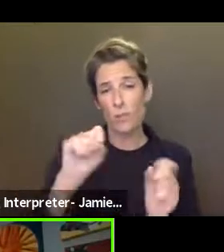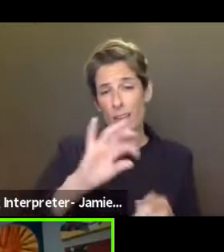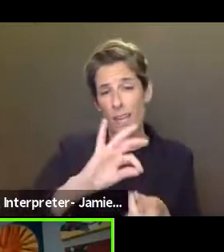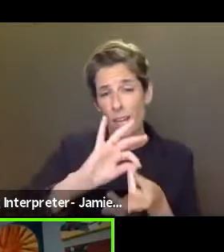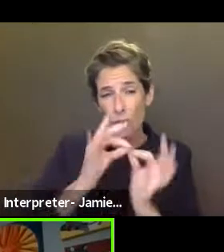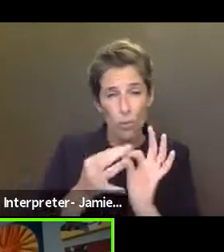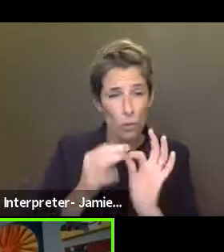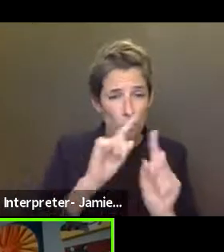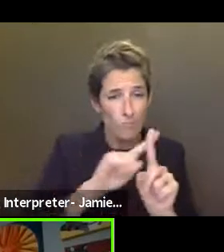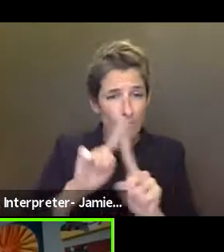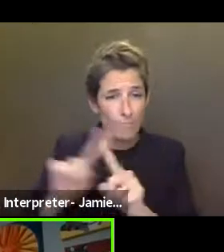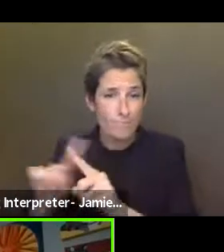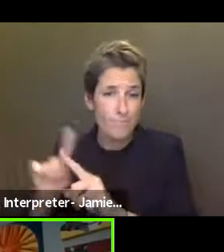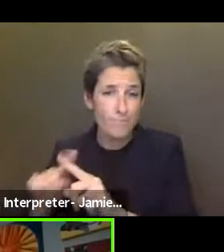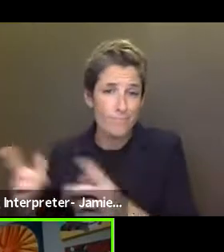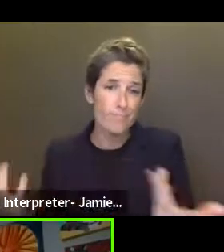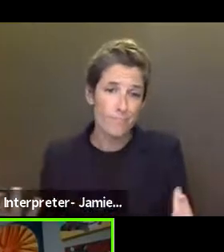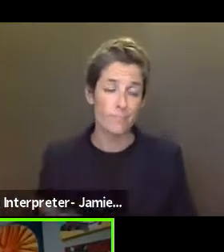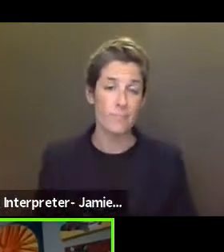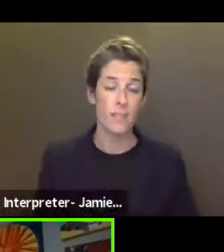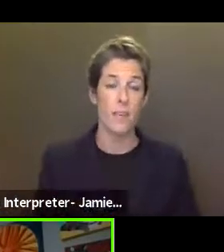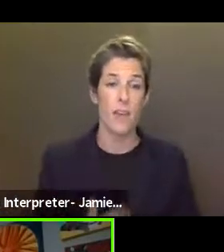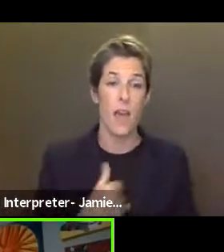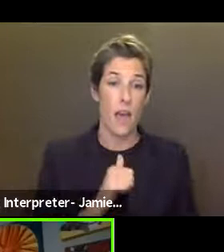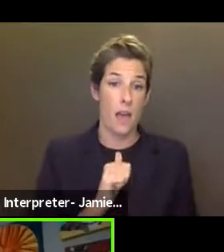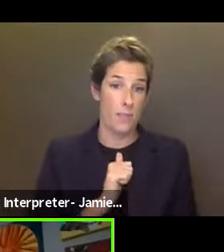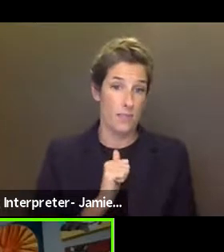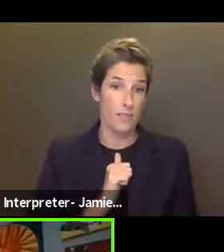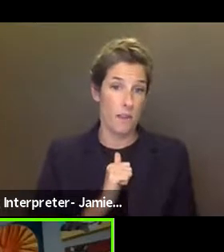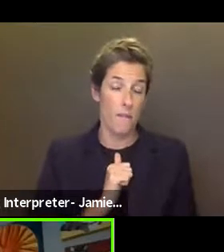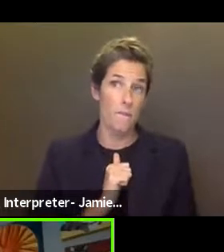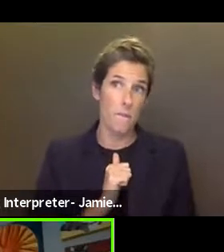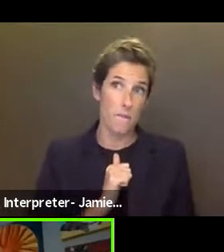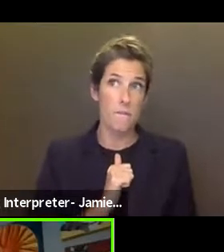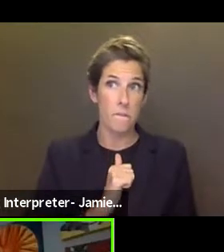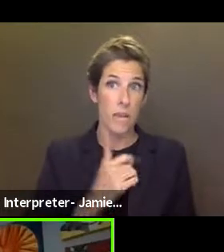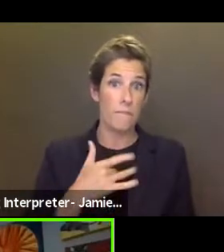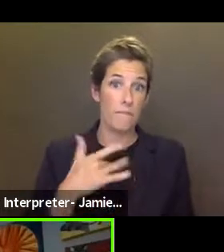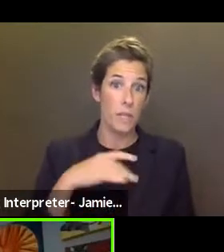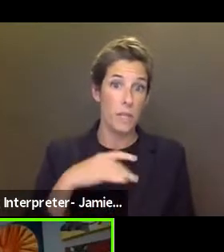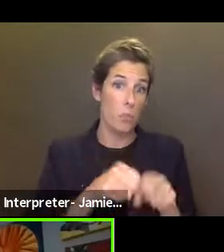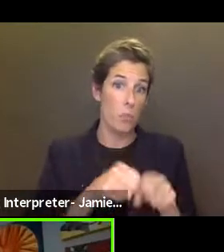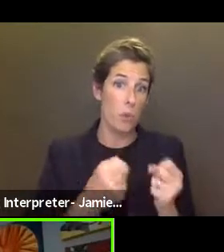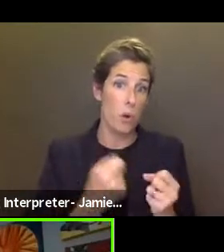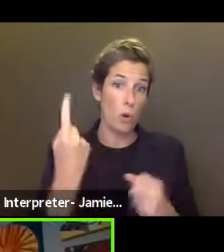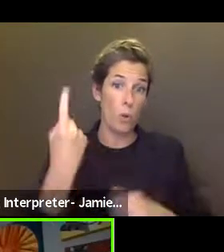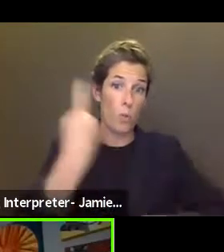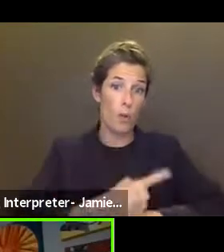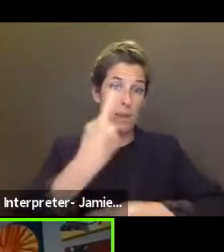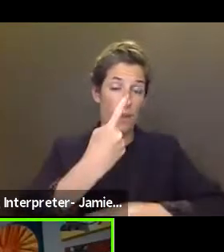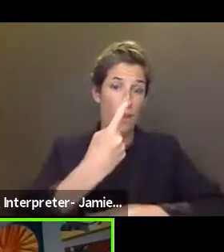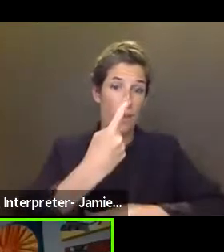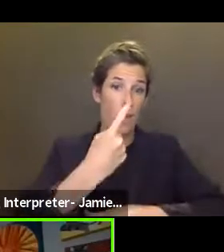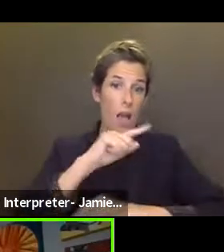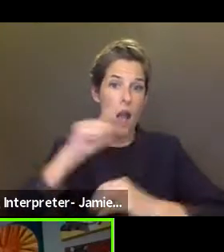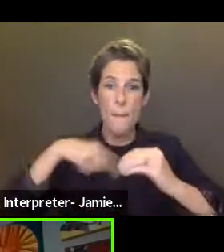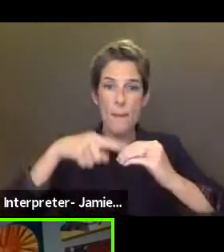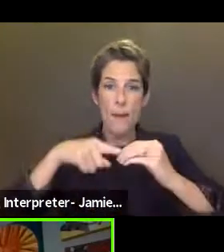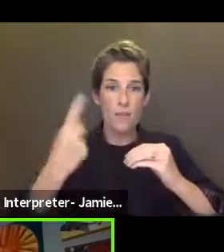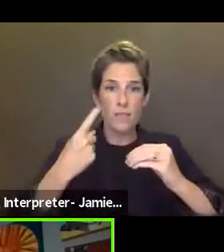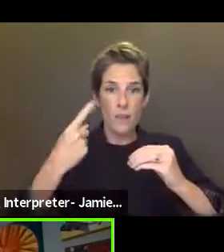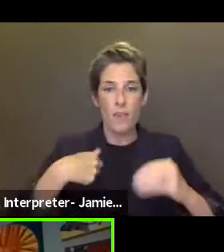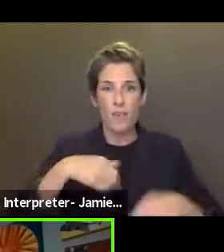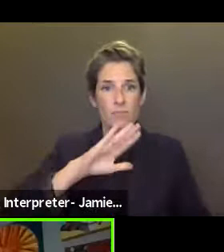interpretation. I might consider myself broken one day and about something that I'm just